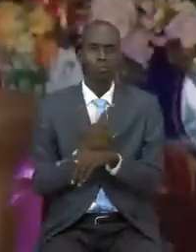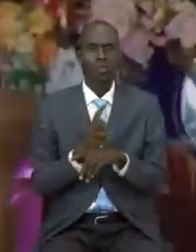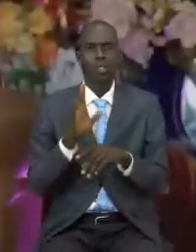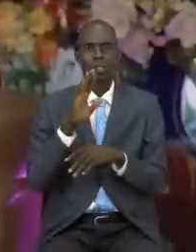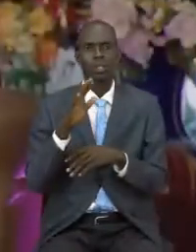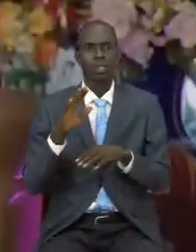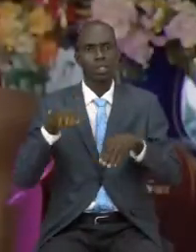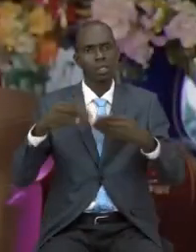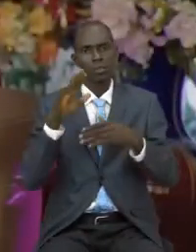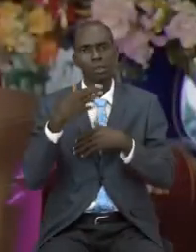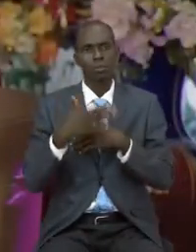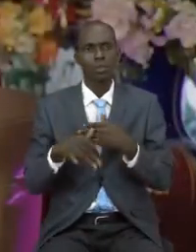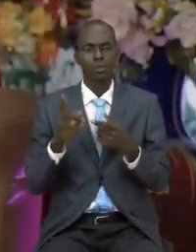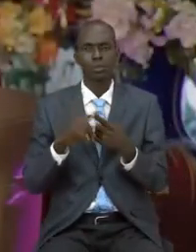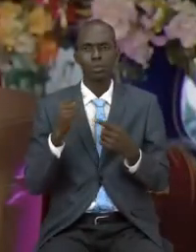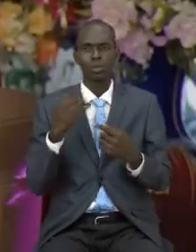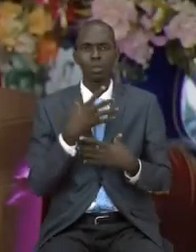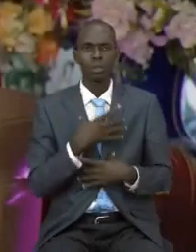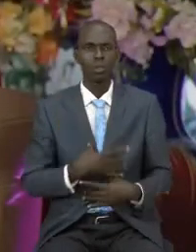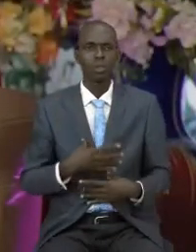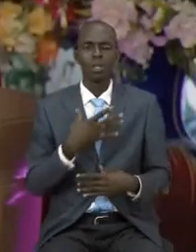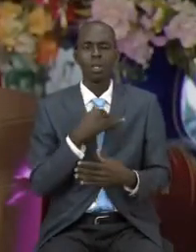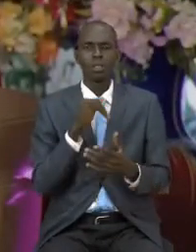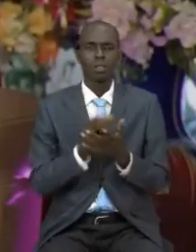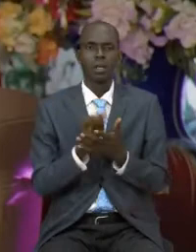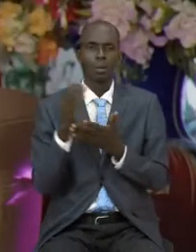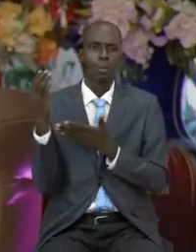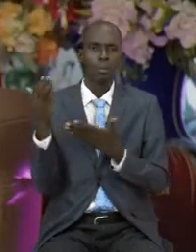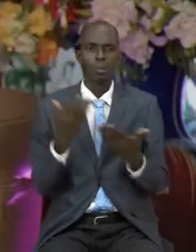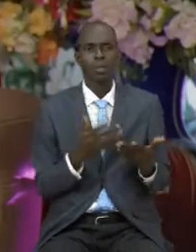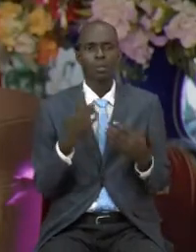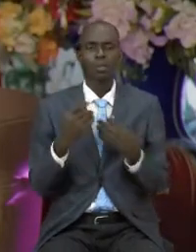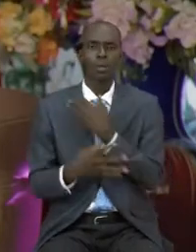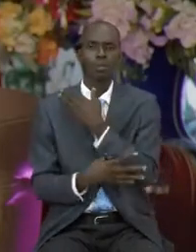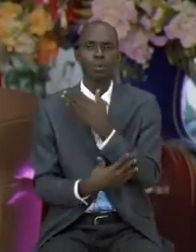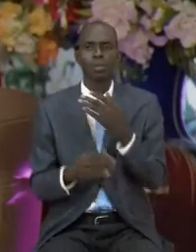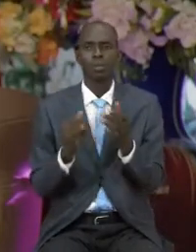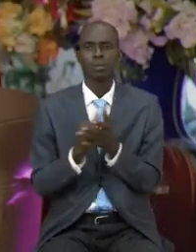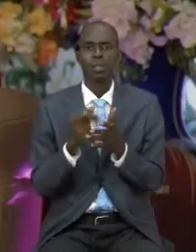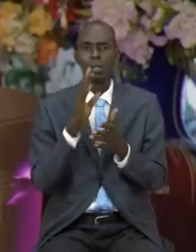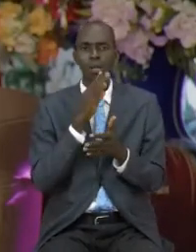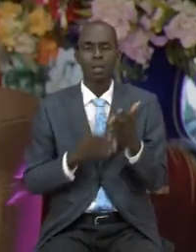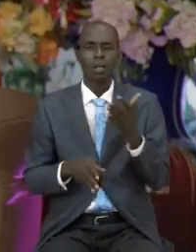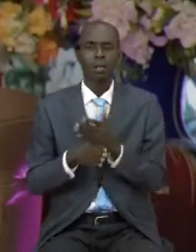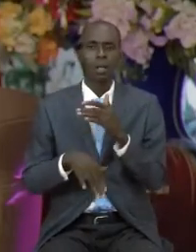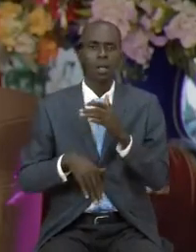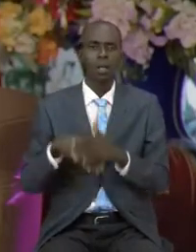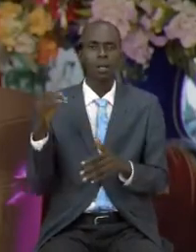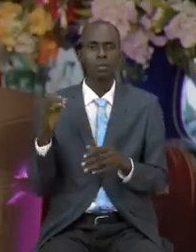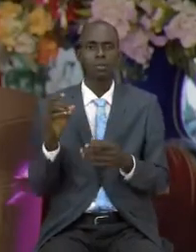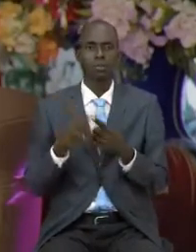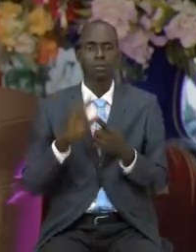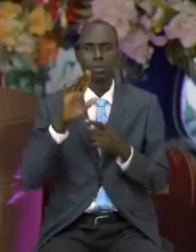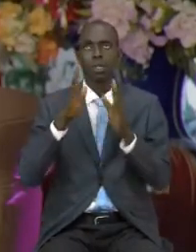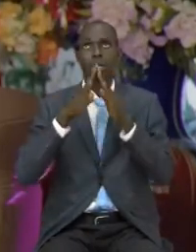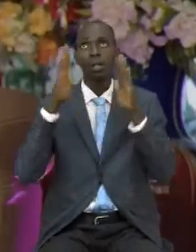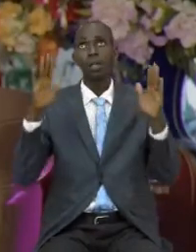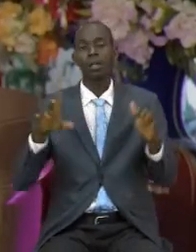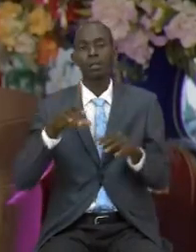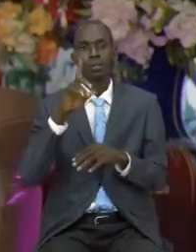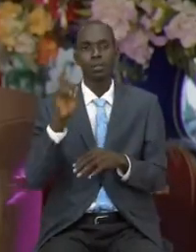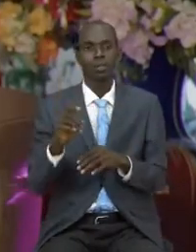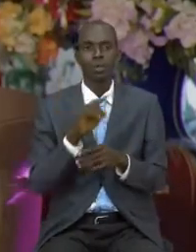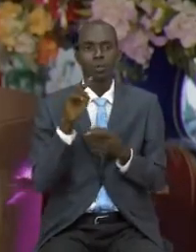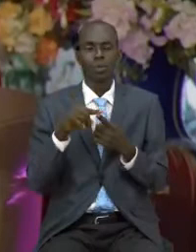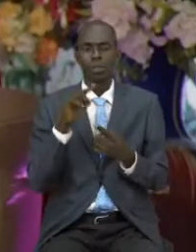the hungry, and that thou bring the poor that are cast out to thy house, when thou seest the